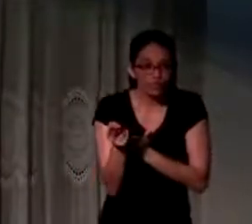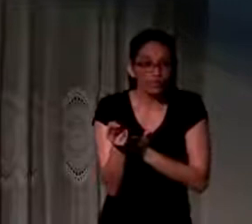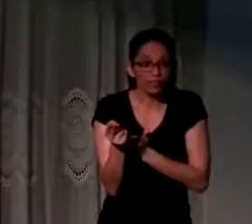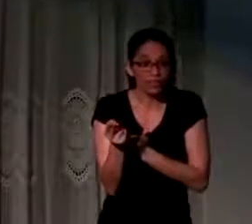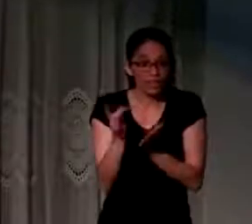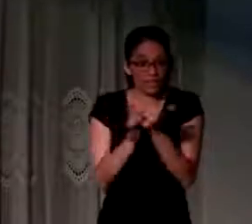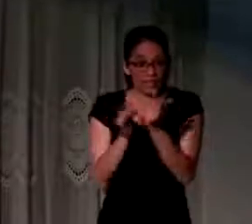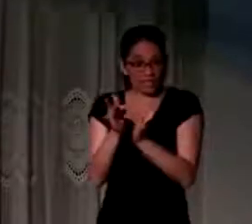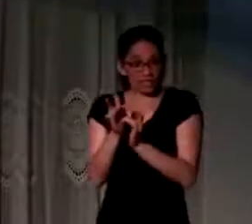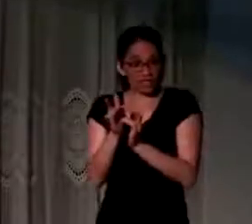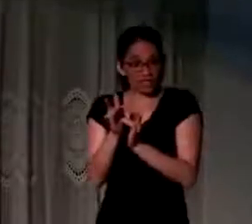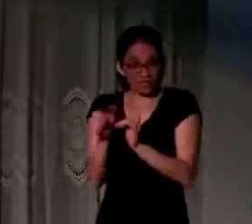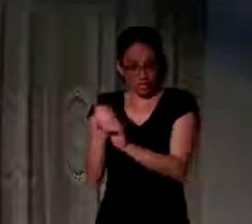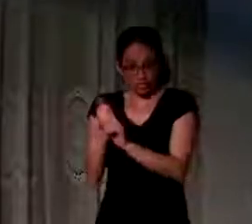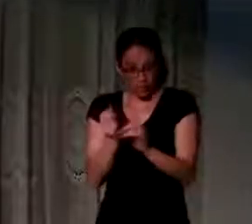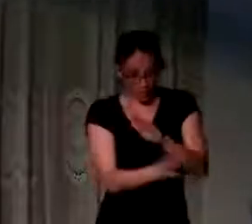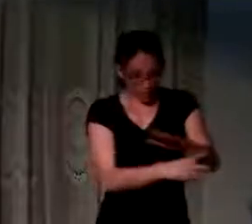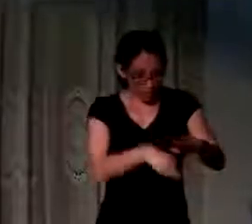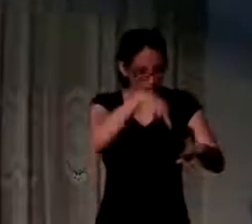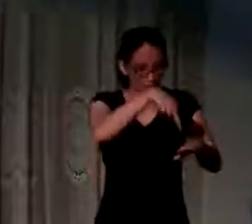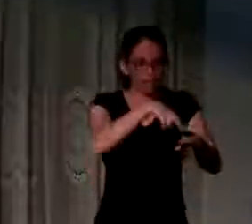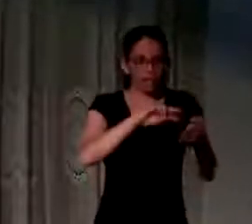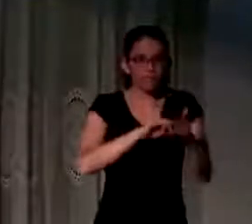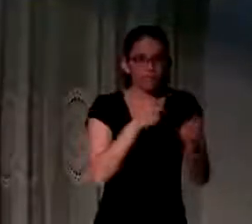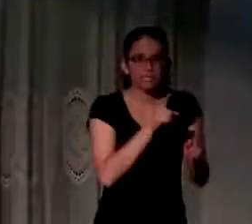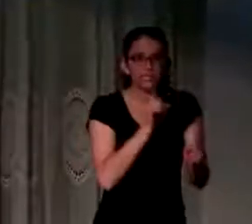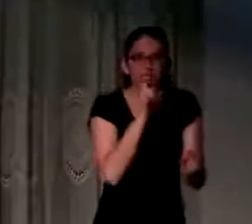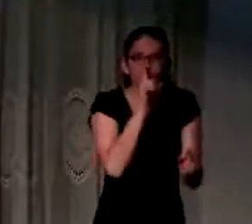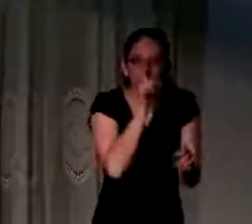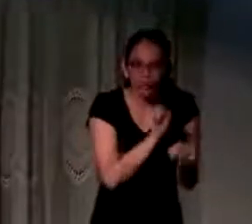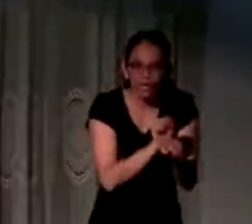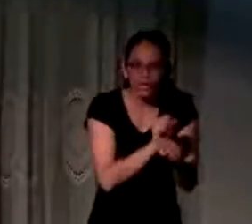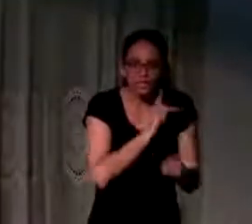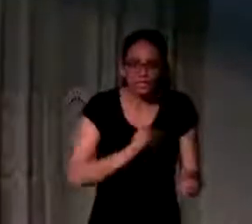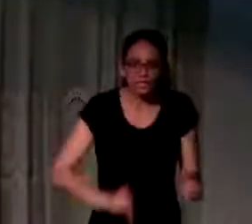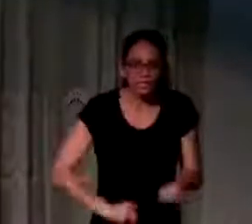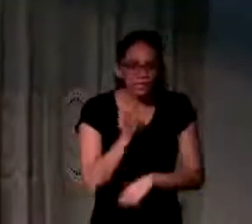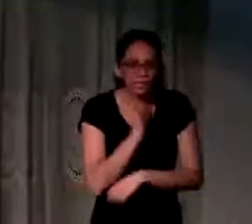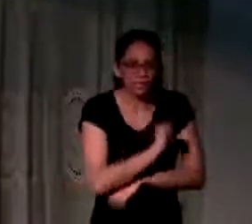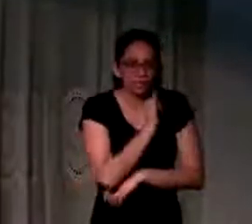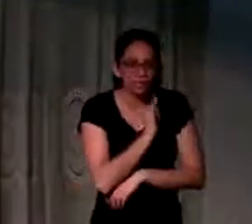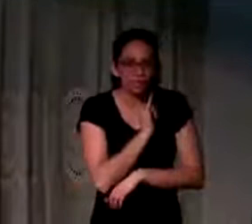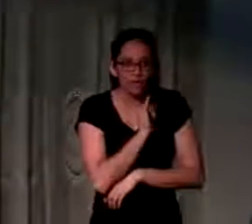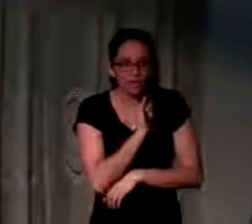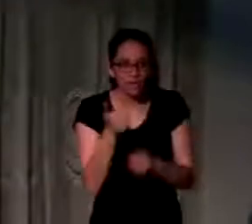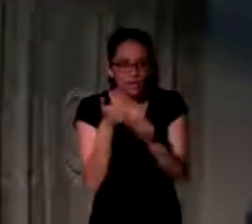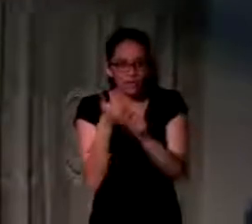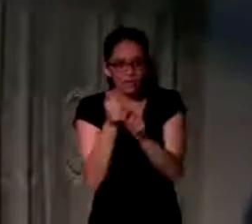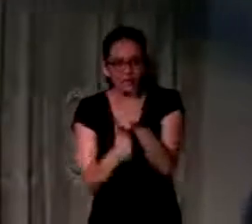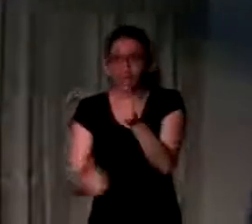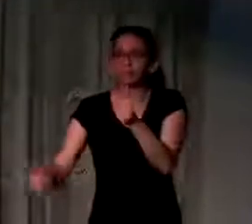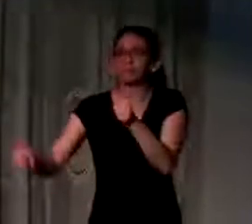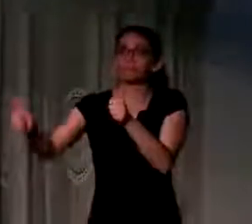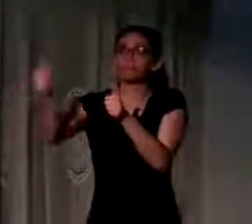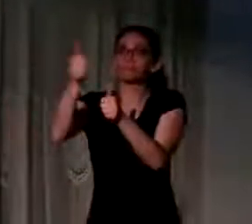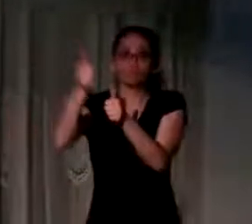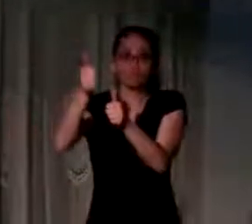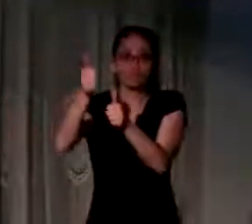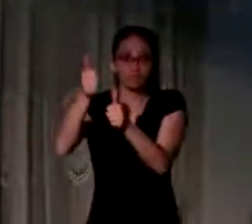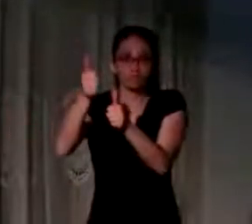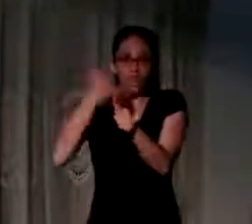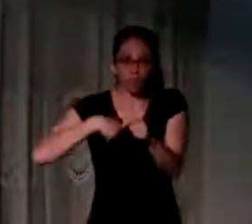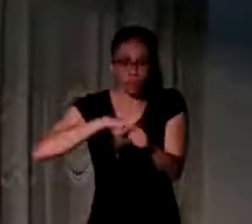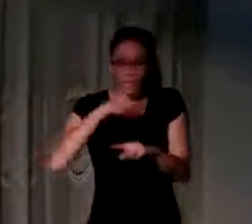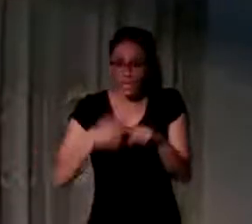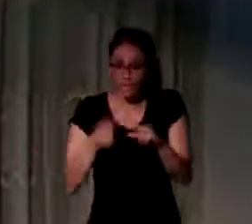he's the King of Israel. If he's alive, he is greater than anything that we have ever imagined.